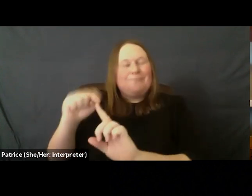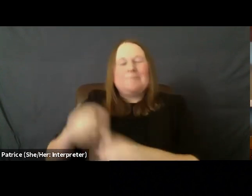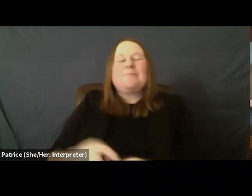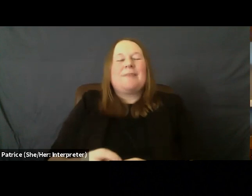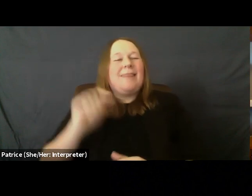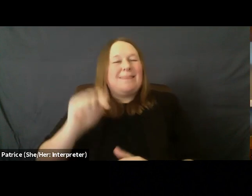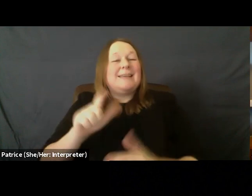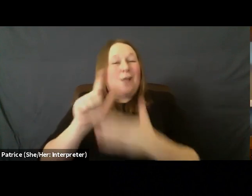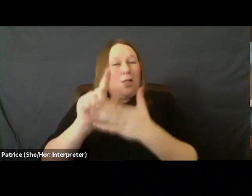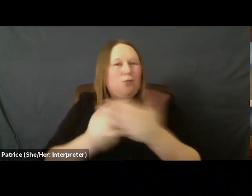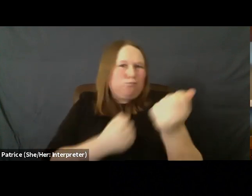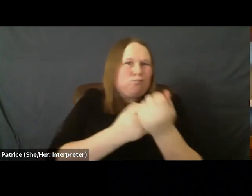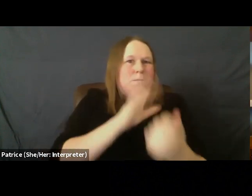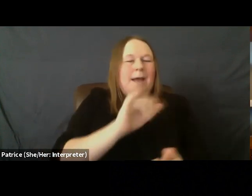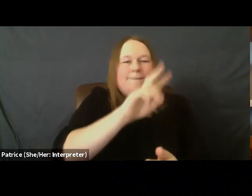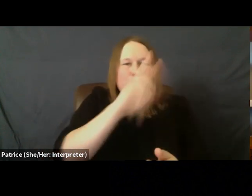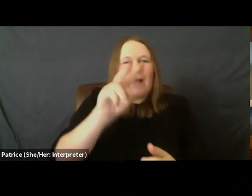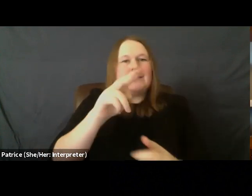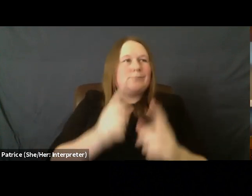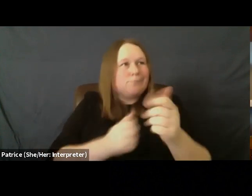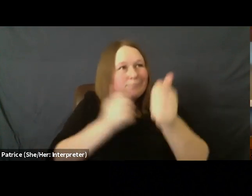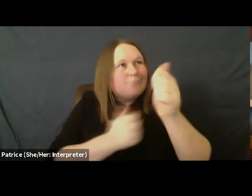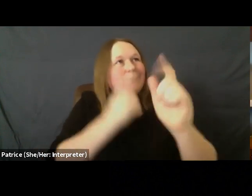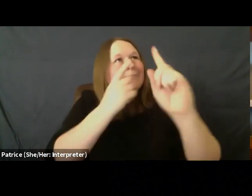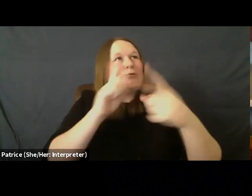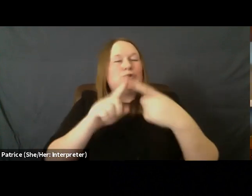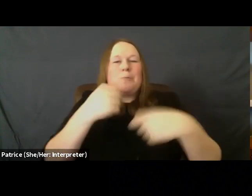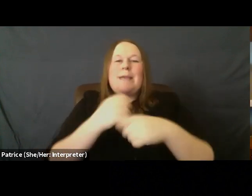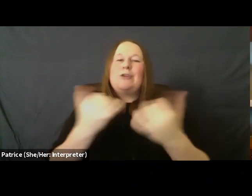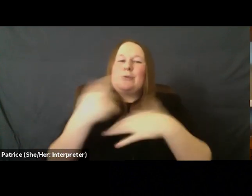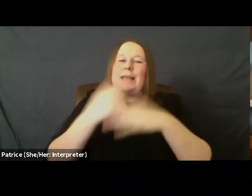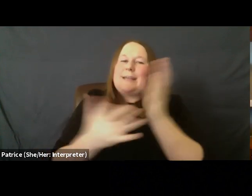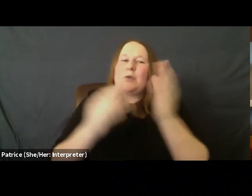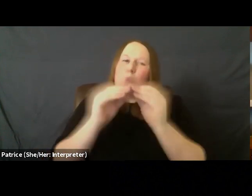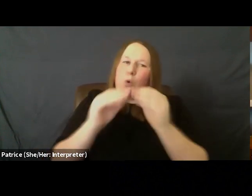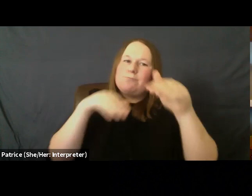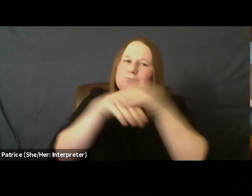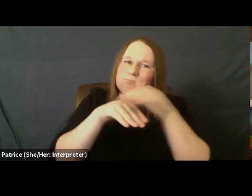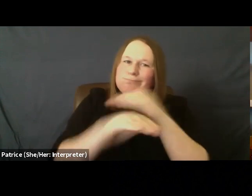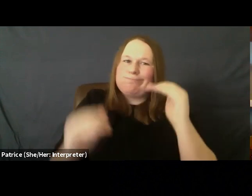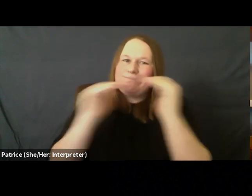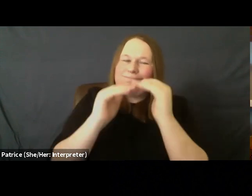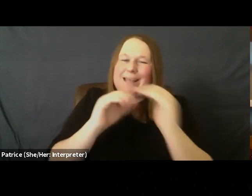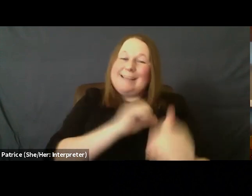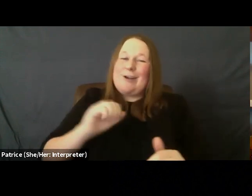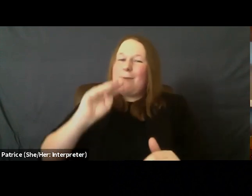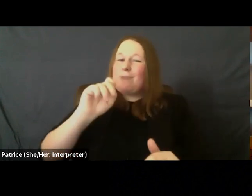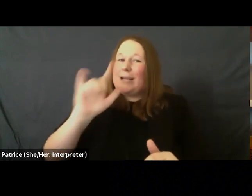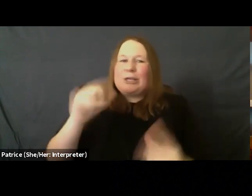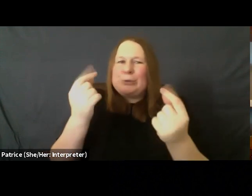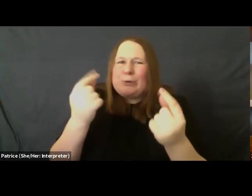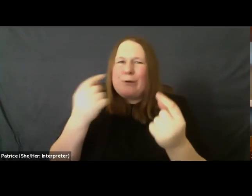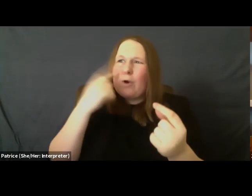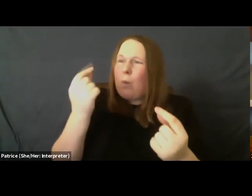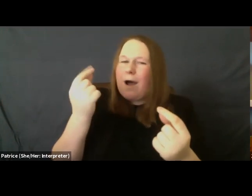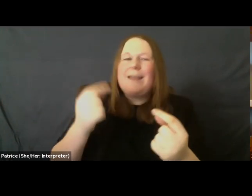was supported by Verizon, made great strides to make today's technologies more accessible. Senator Markey did this because he's